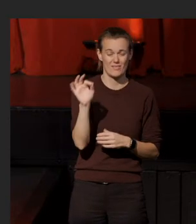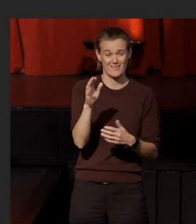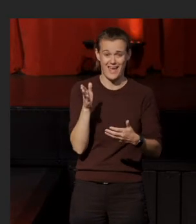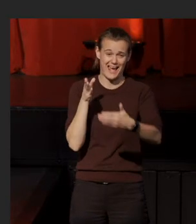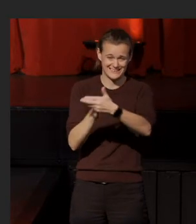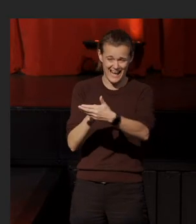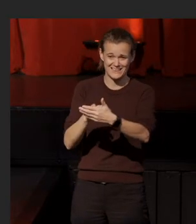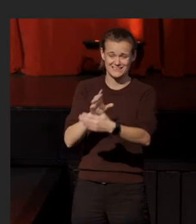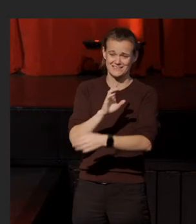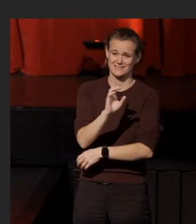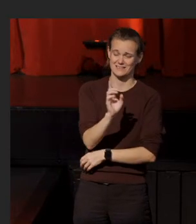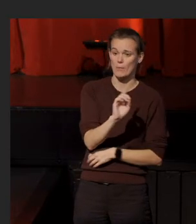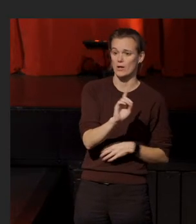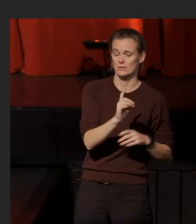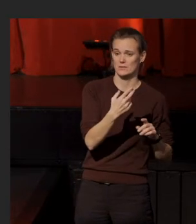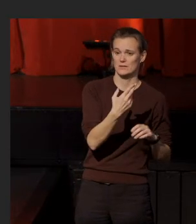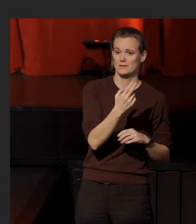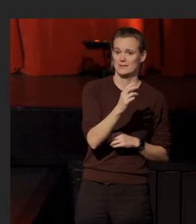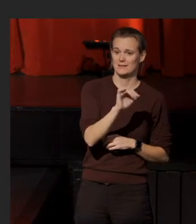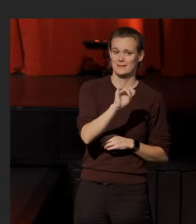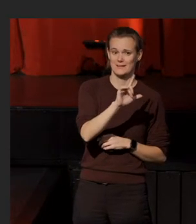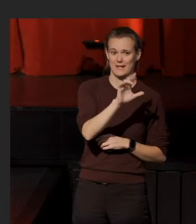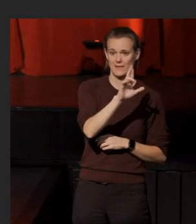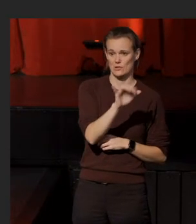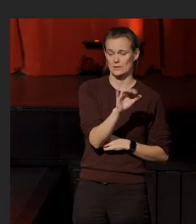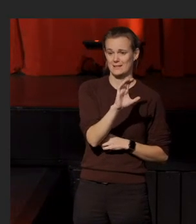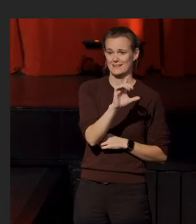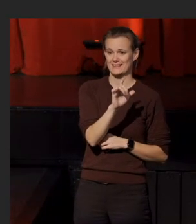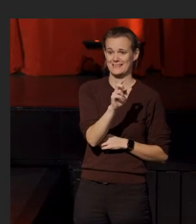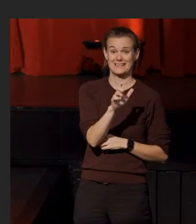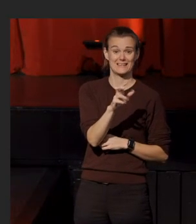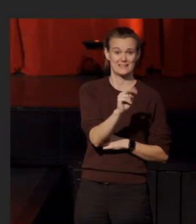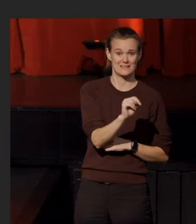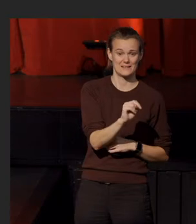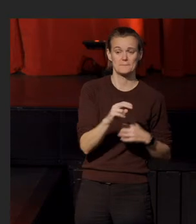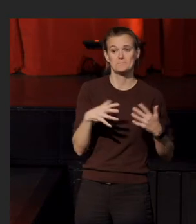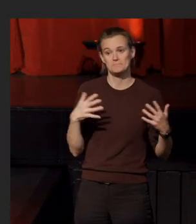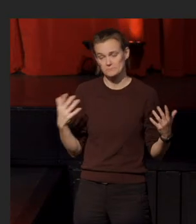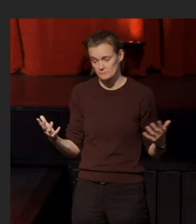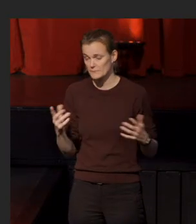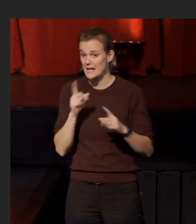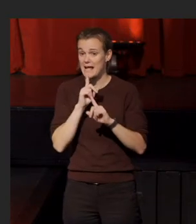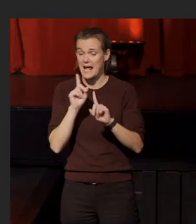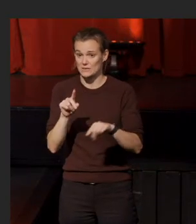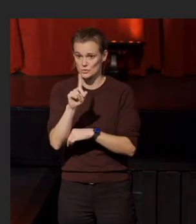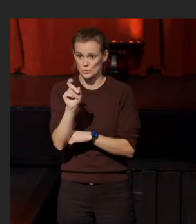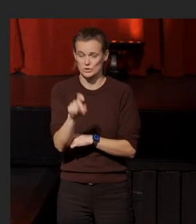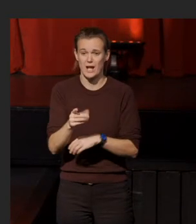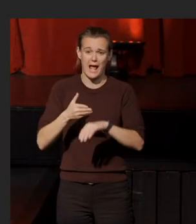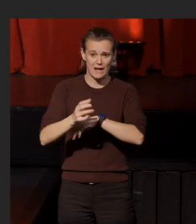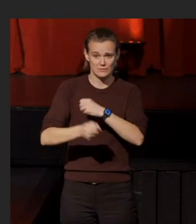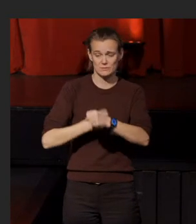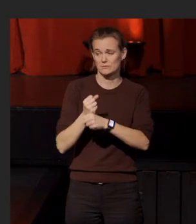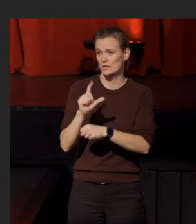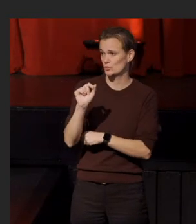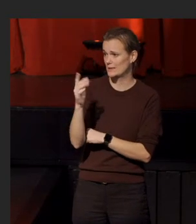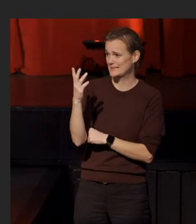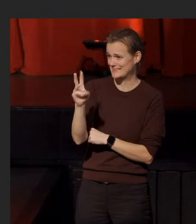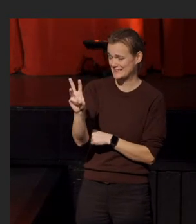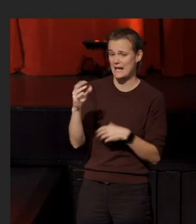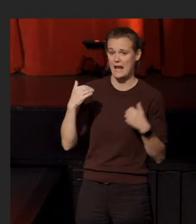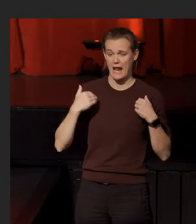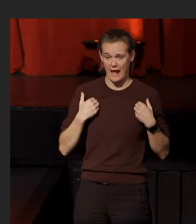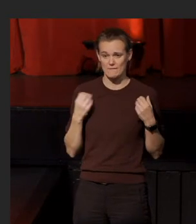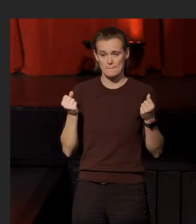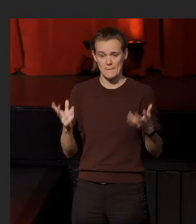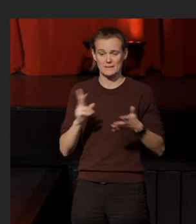about hacking, to the extent that the United States system after 2016 put in place through its secretaries of state